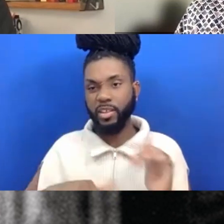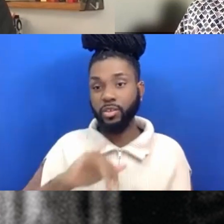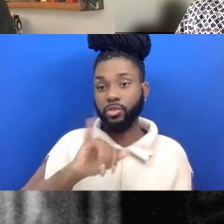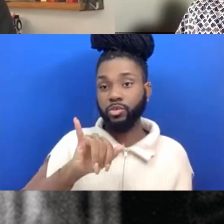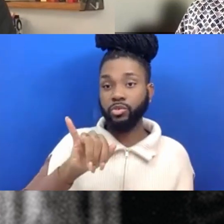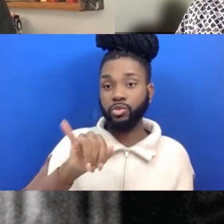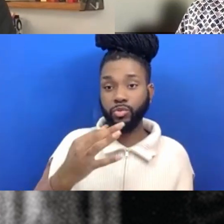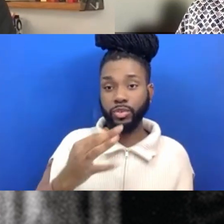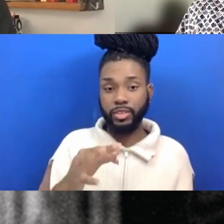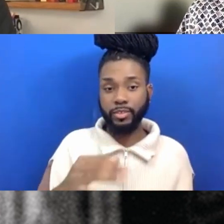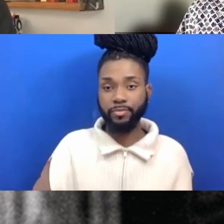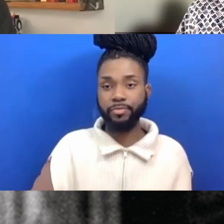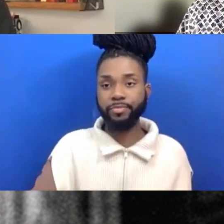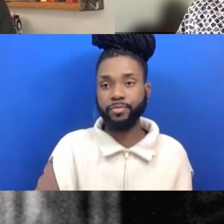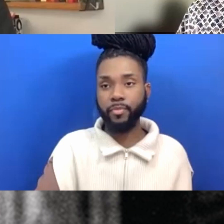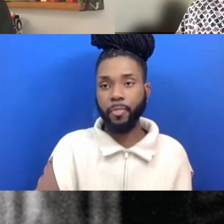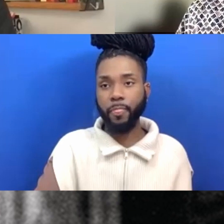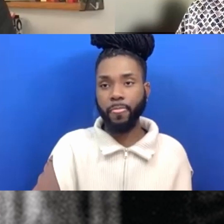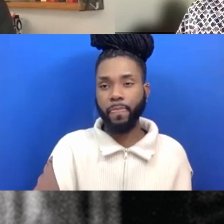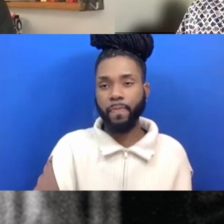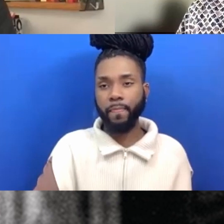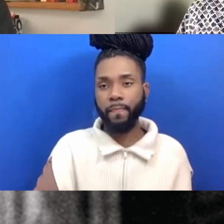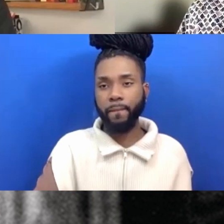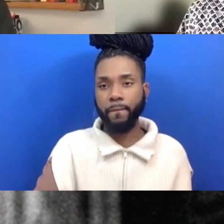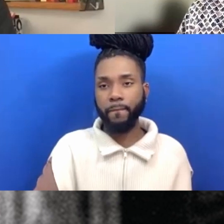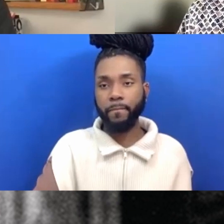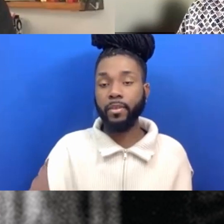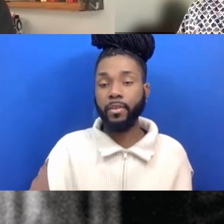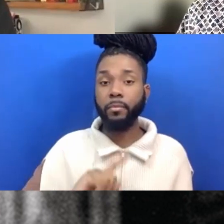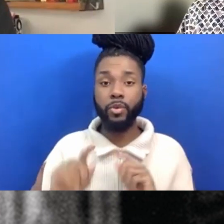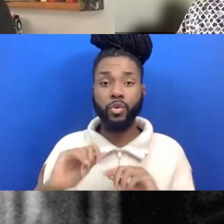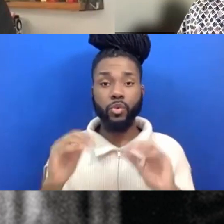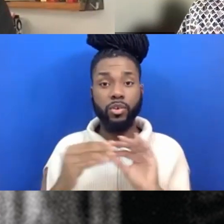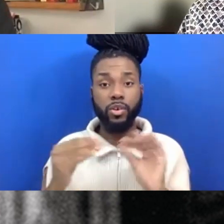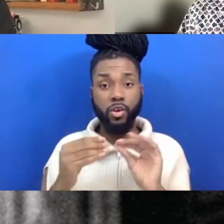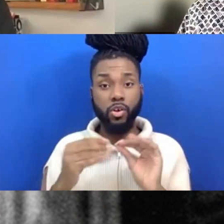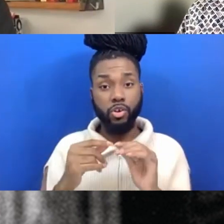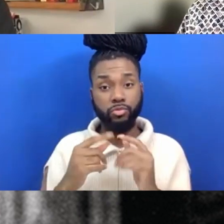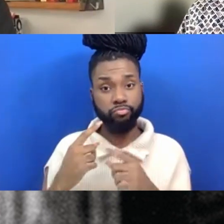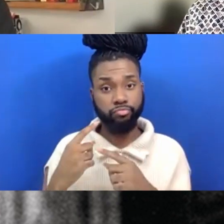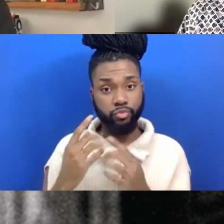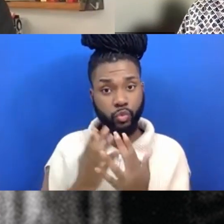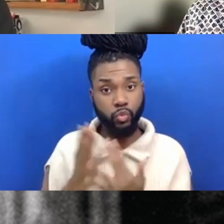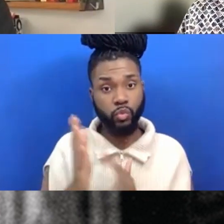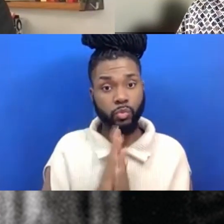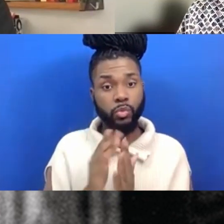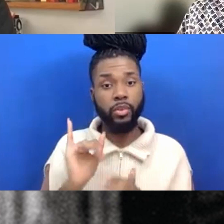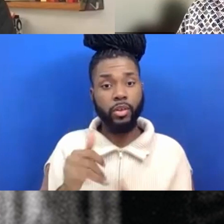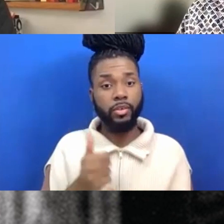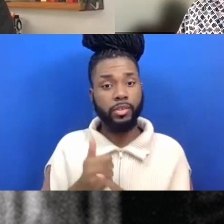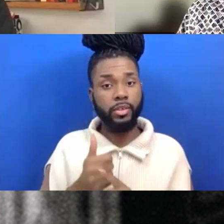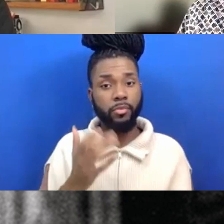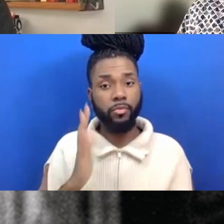But it's your critical narration throughout which resists any tendency that might suspend